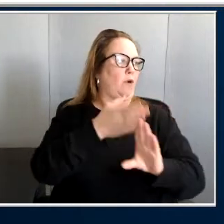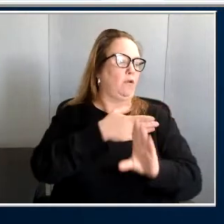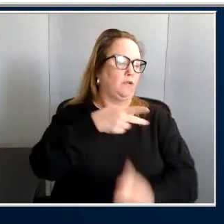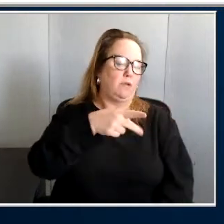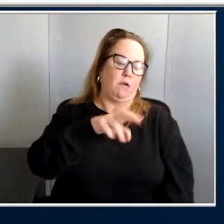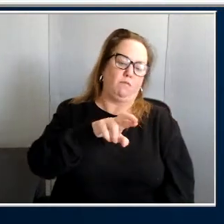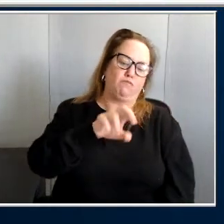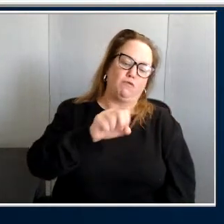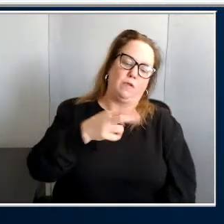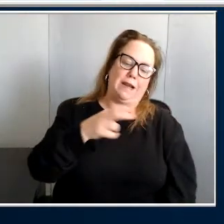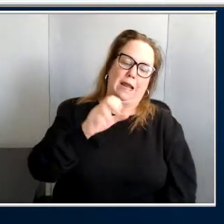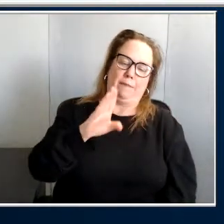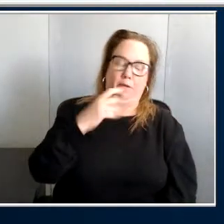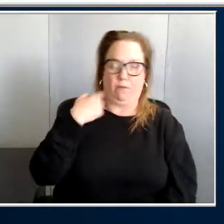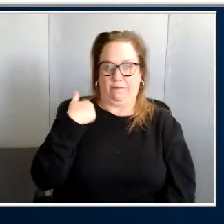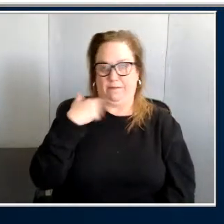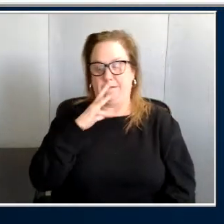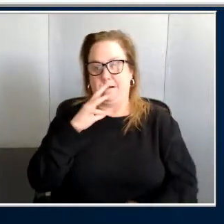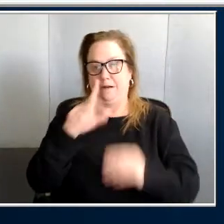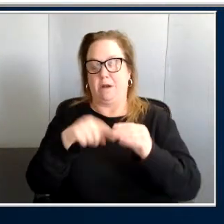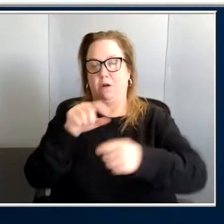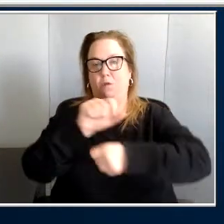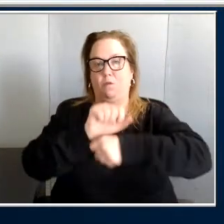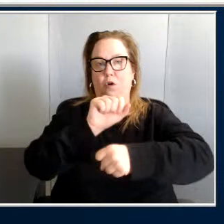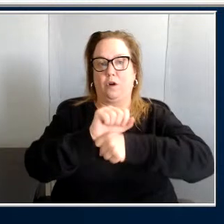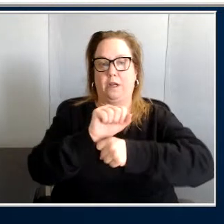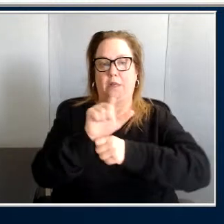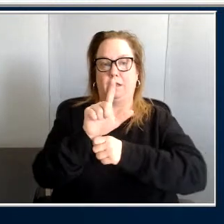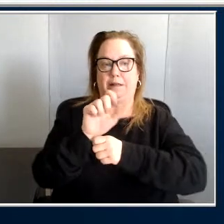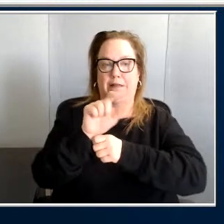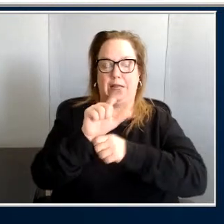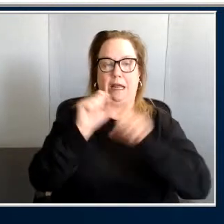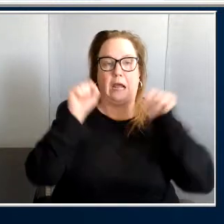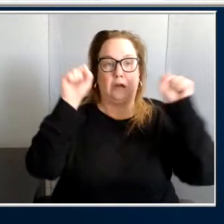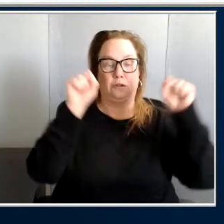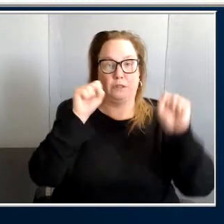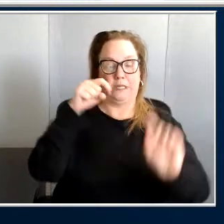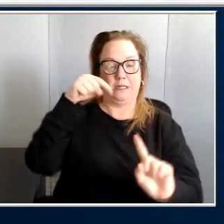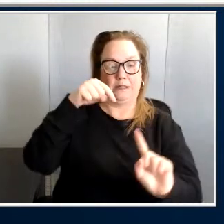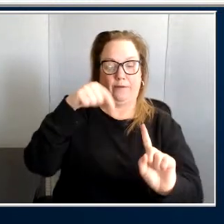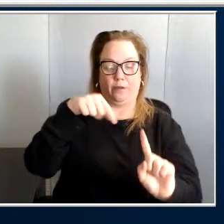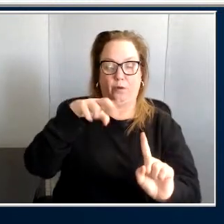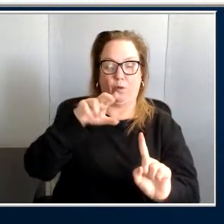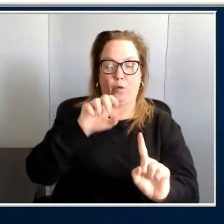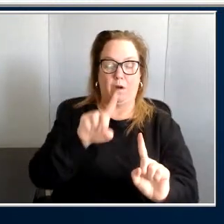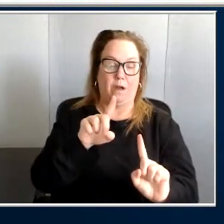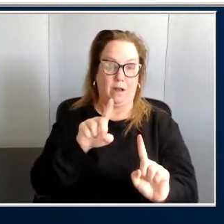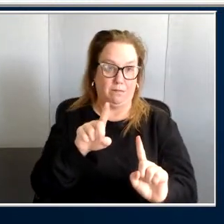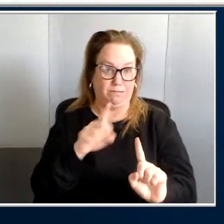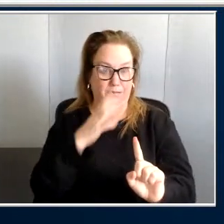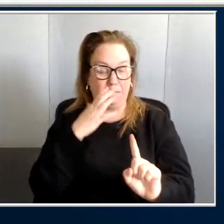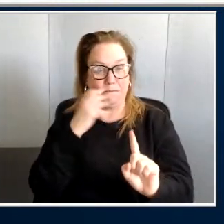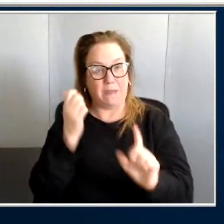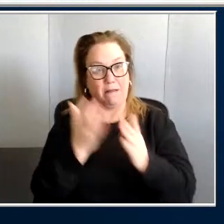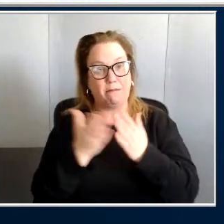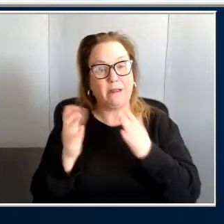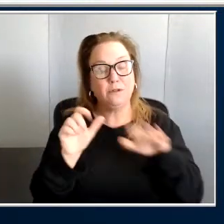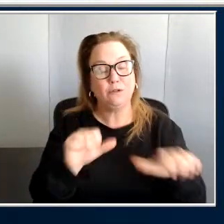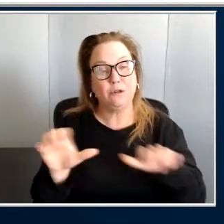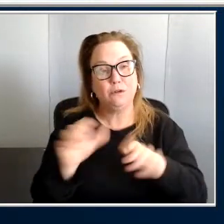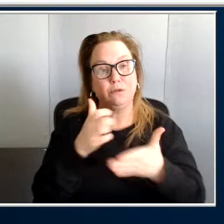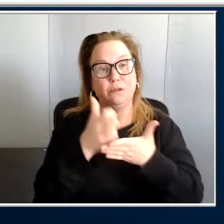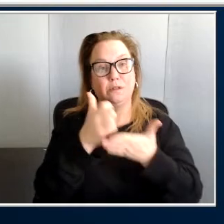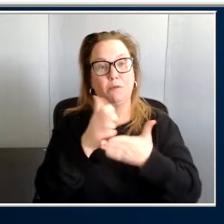about, is doing leg exercises specifically for the quad probably one of the better things you can do to help support the knee